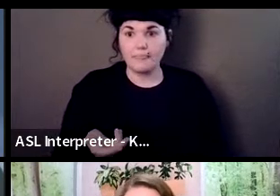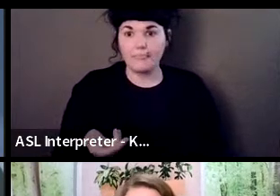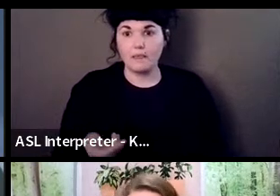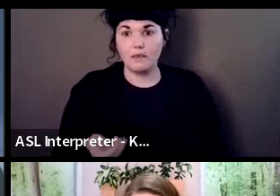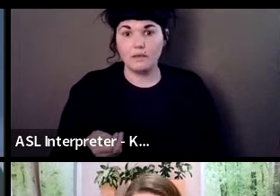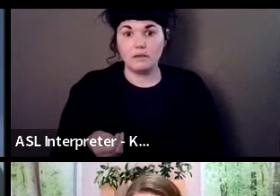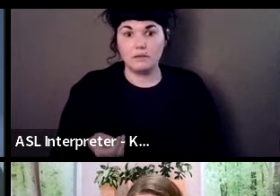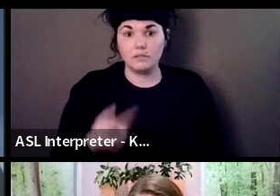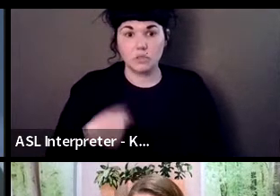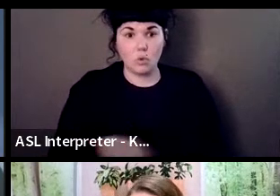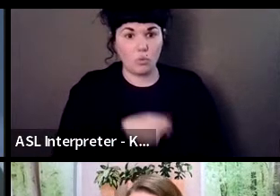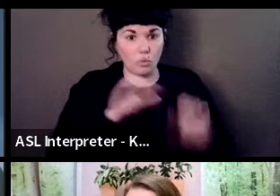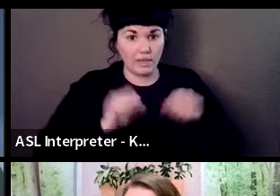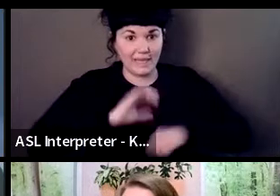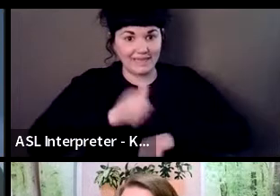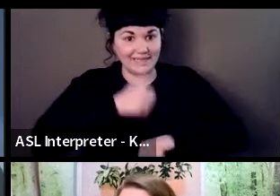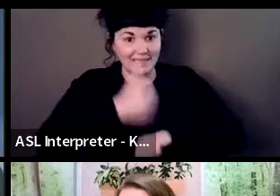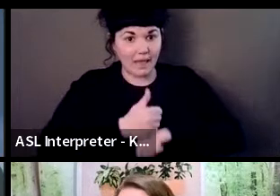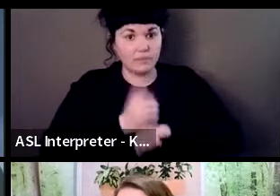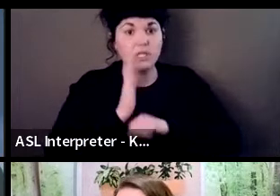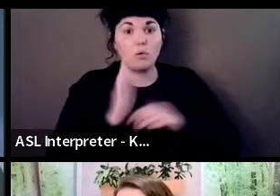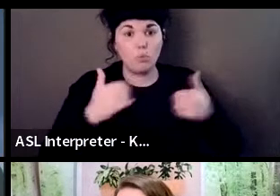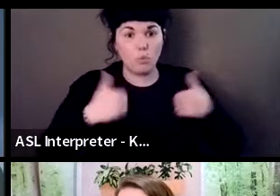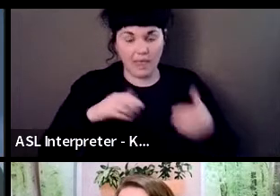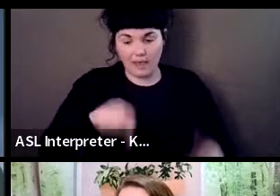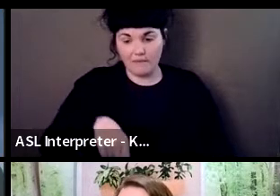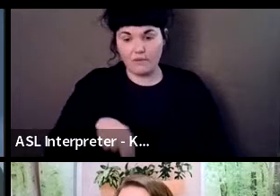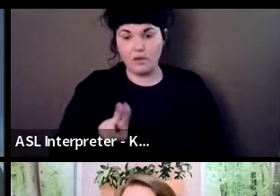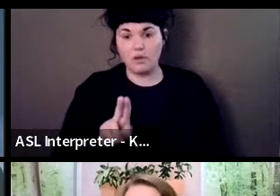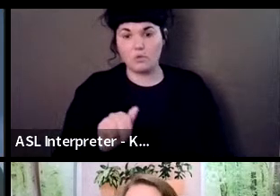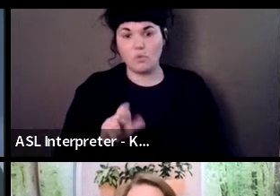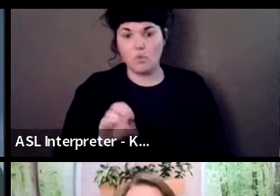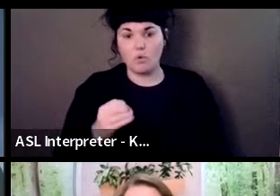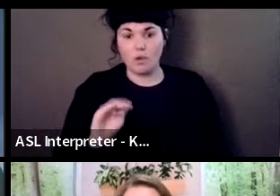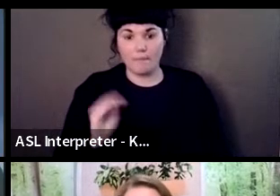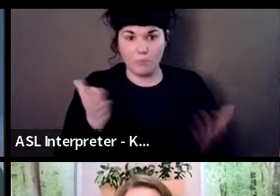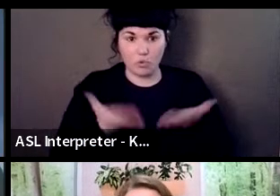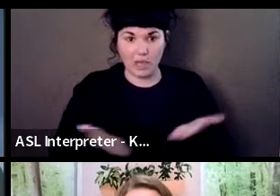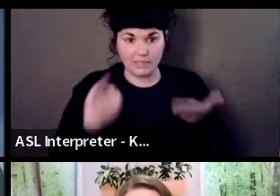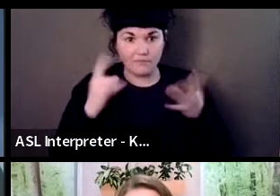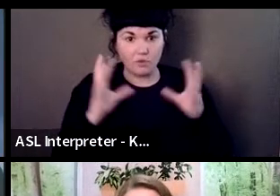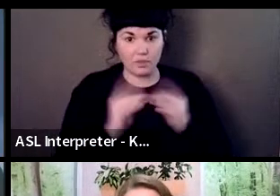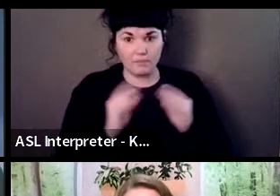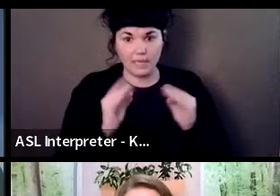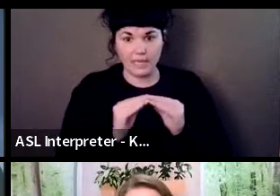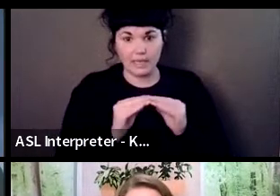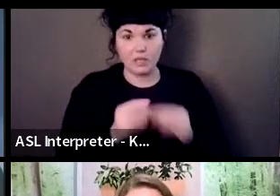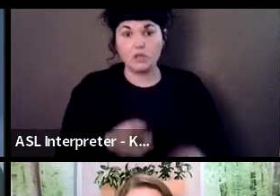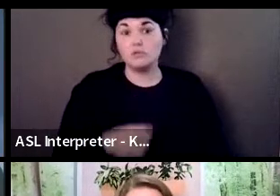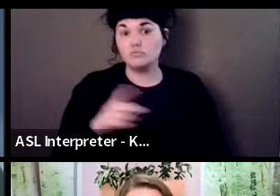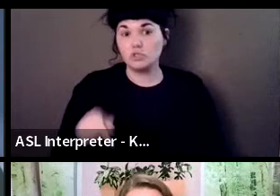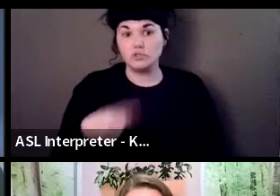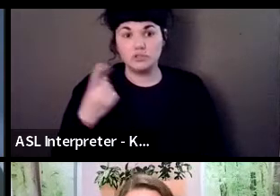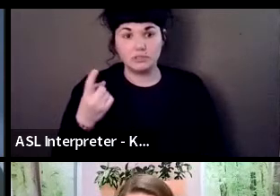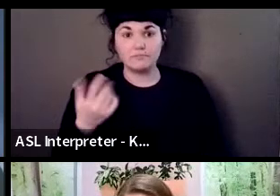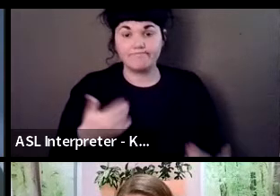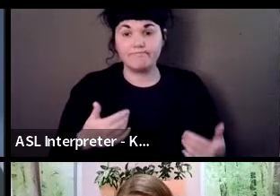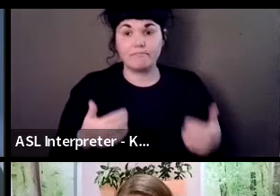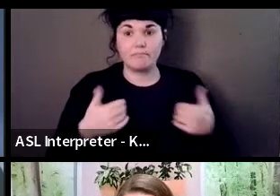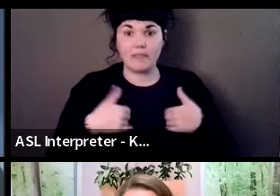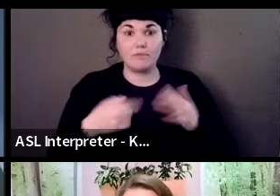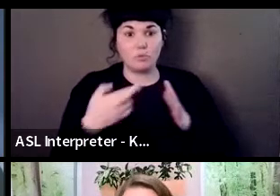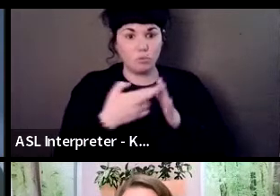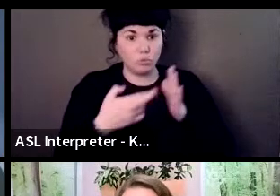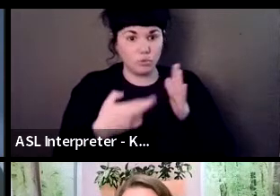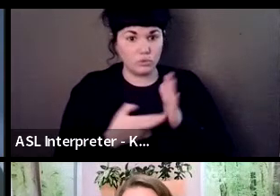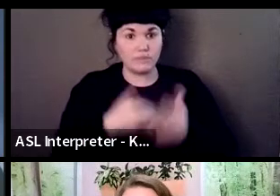may establish if there will be a quorum present for the meeting. You just passed a rules of procedure to allow